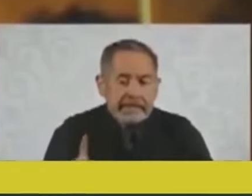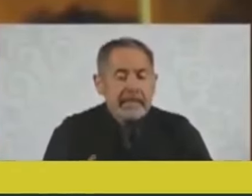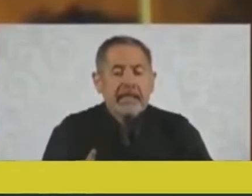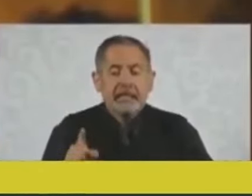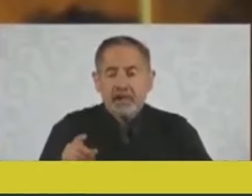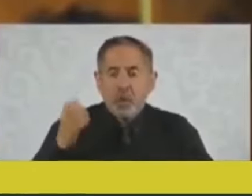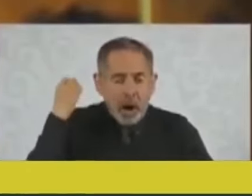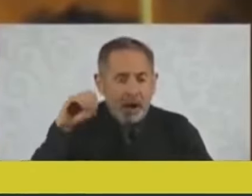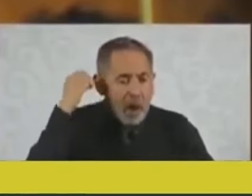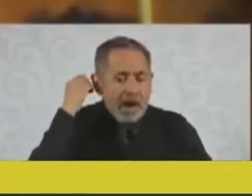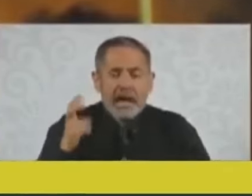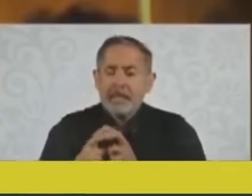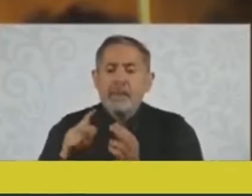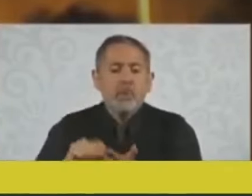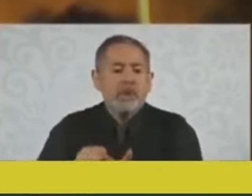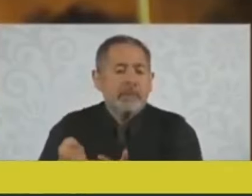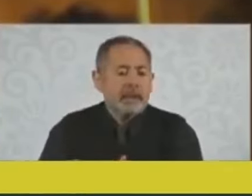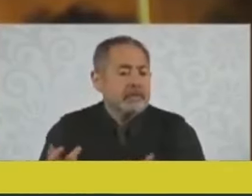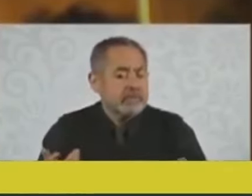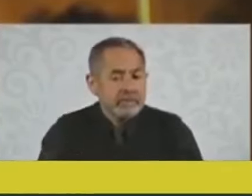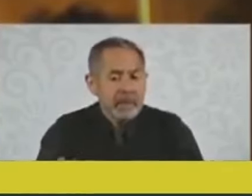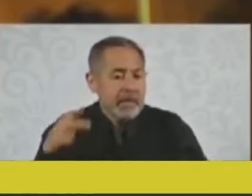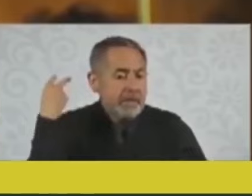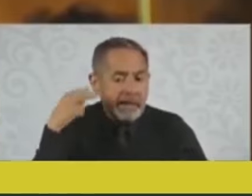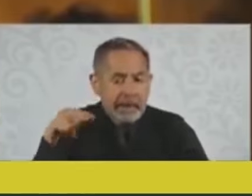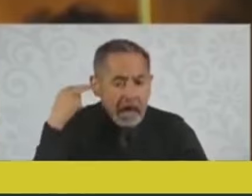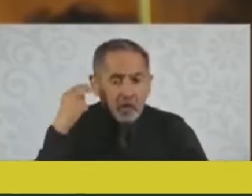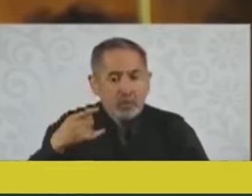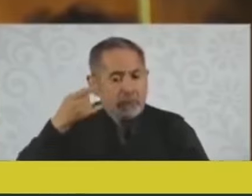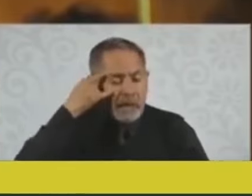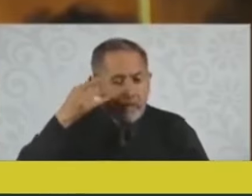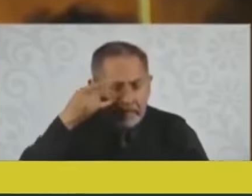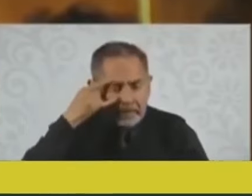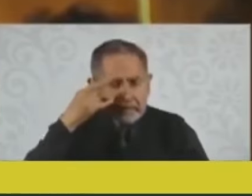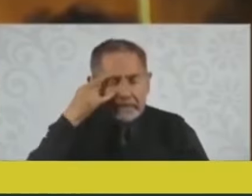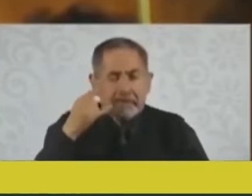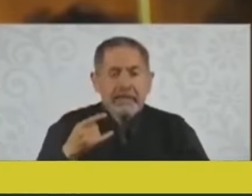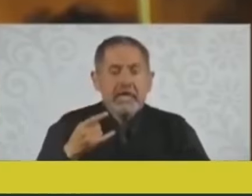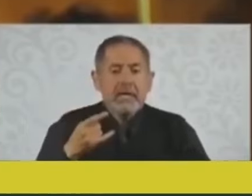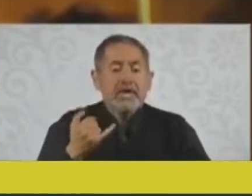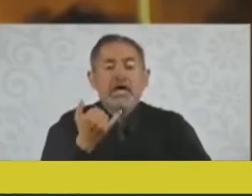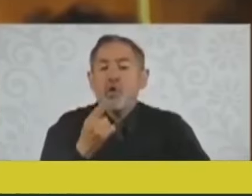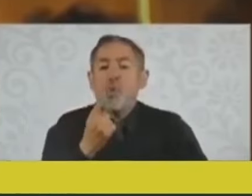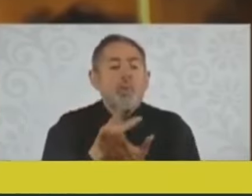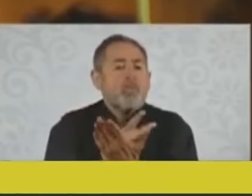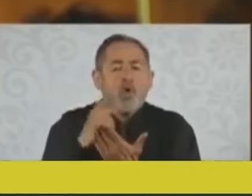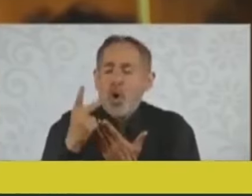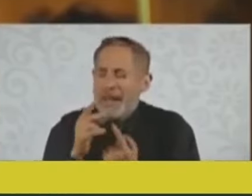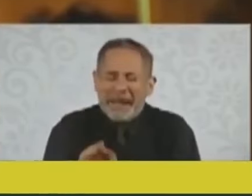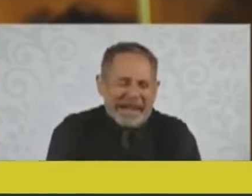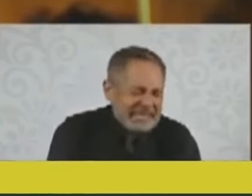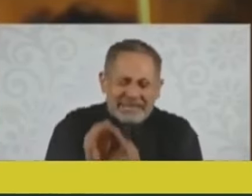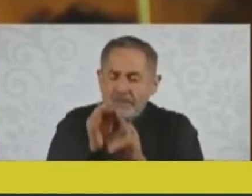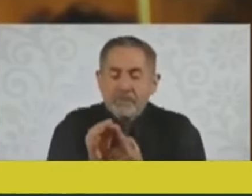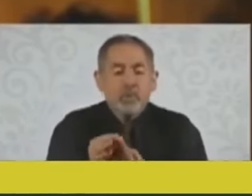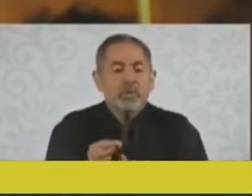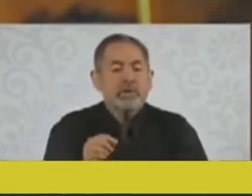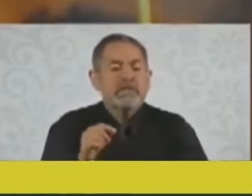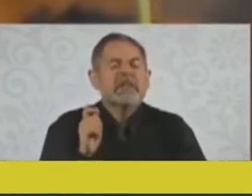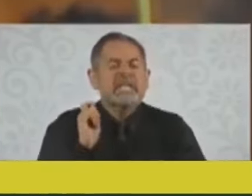Guanajuato, Zacatecas, Oaxaca, Tamaulipas, Veracruz, Campeche, and a special program